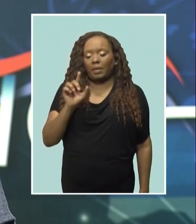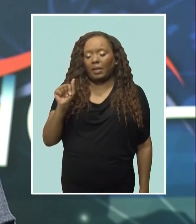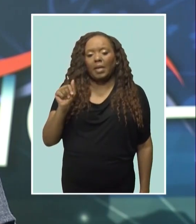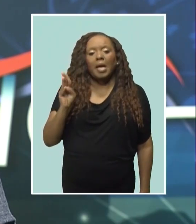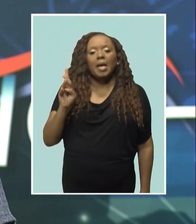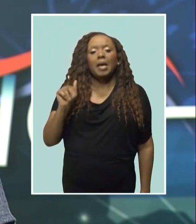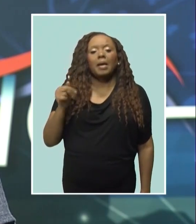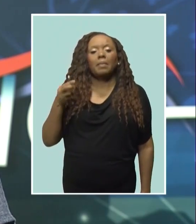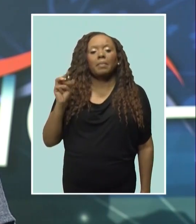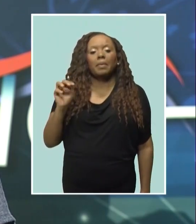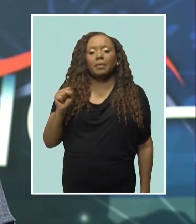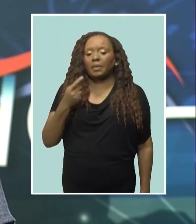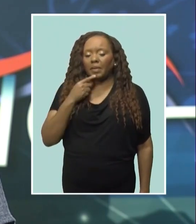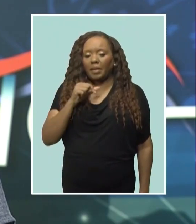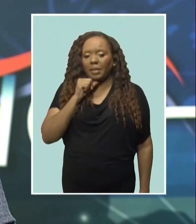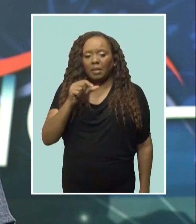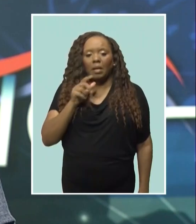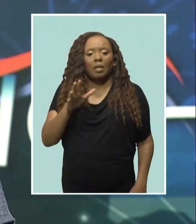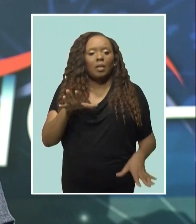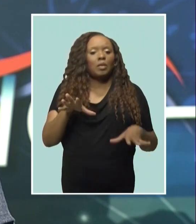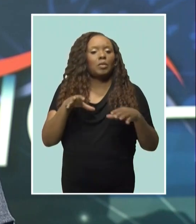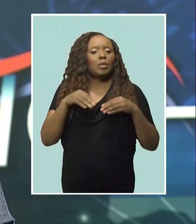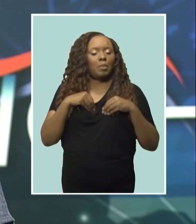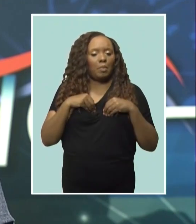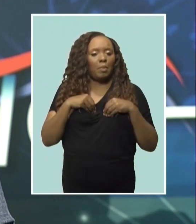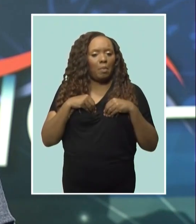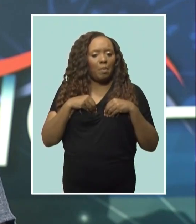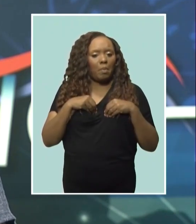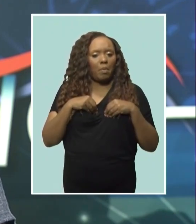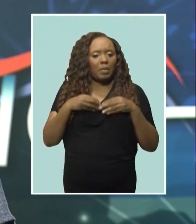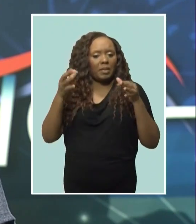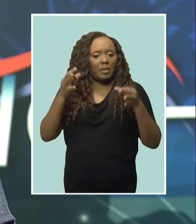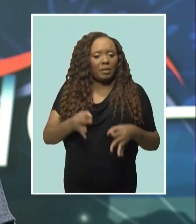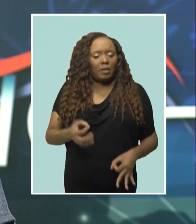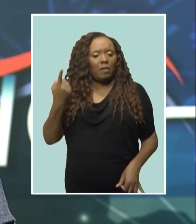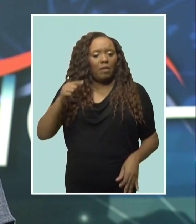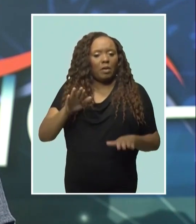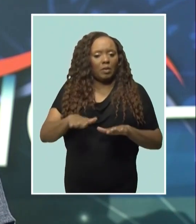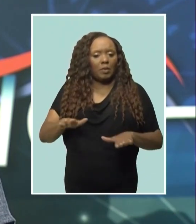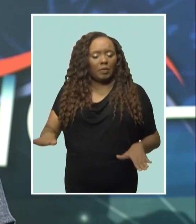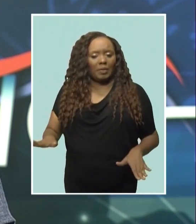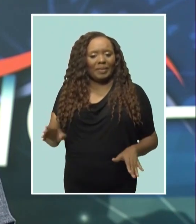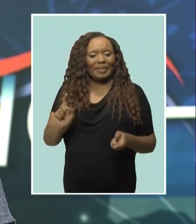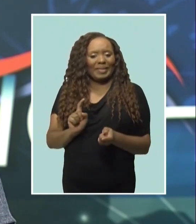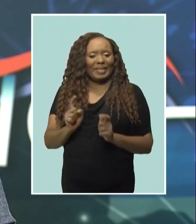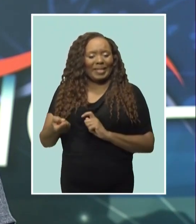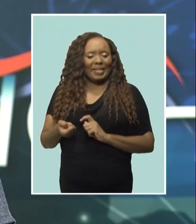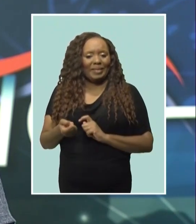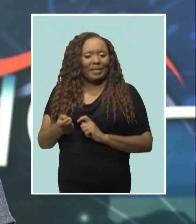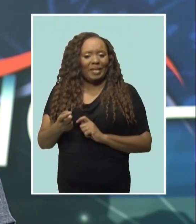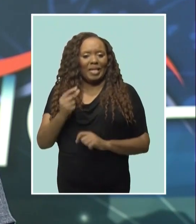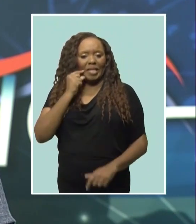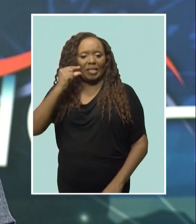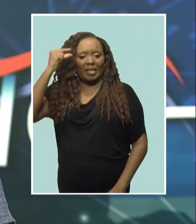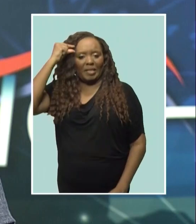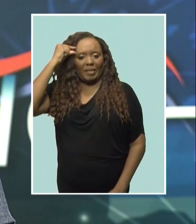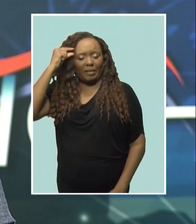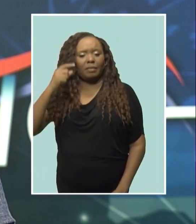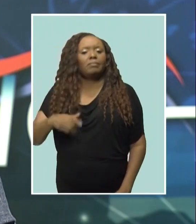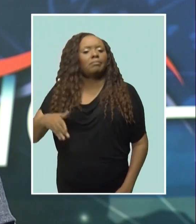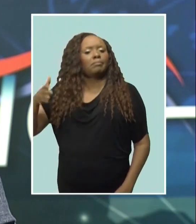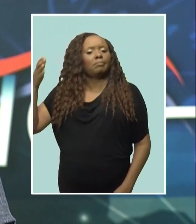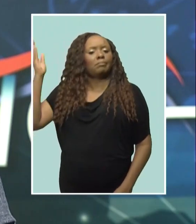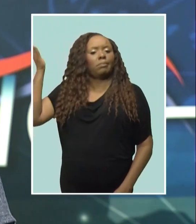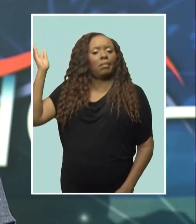says he does not support measures to reassign a child's gender. He made the remarks during debate in the lower house on a resolution on the